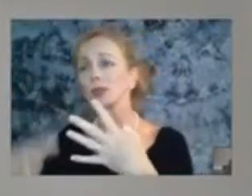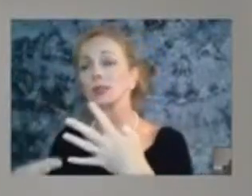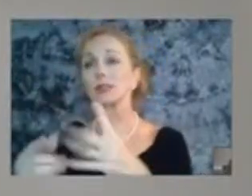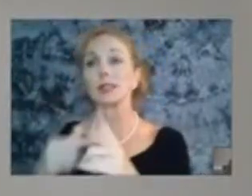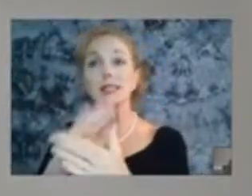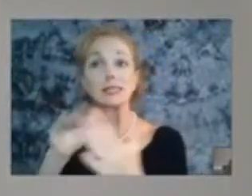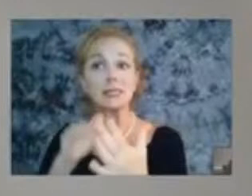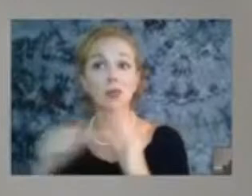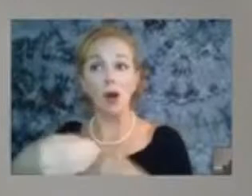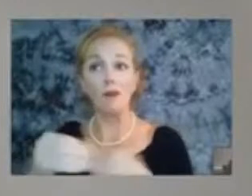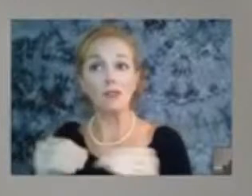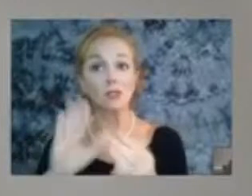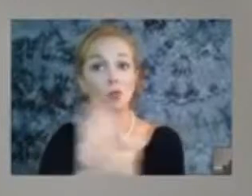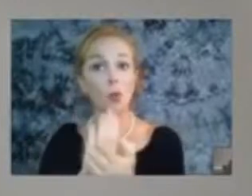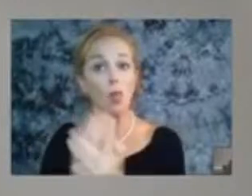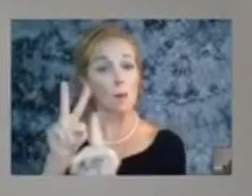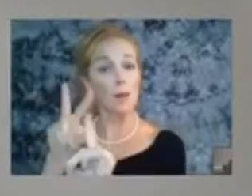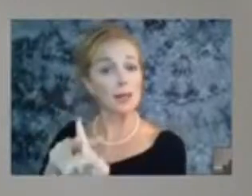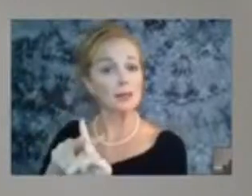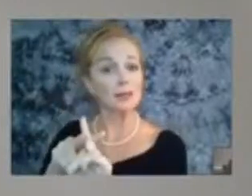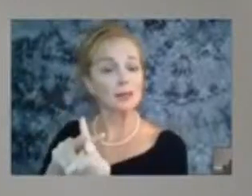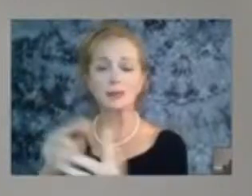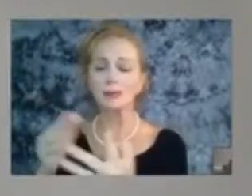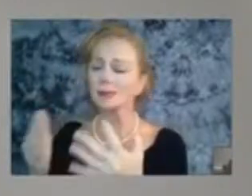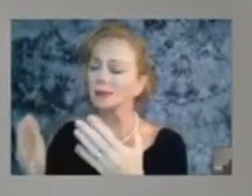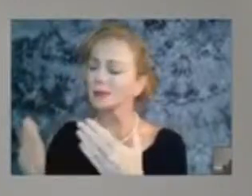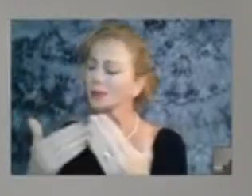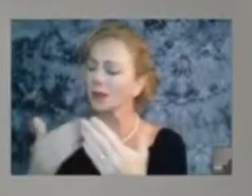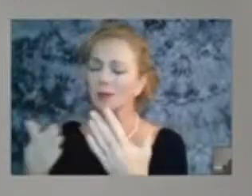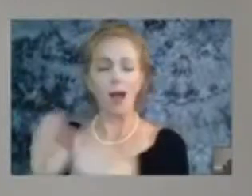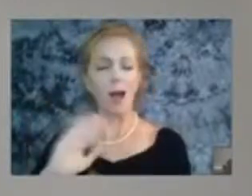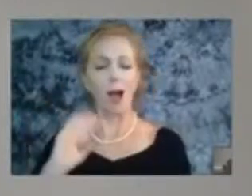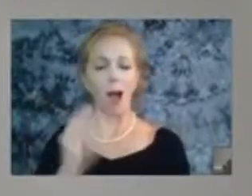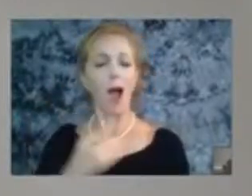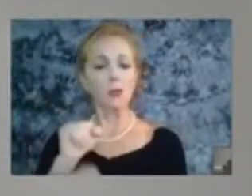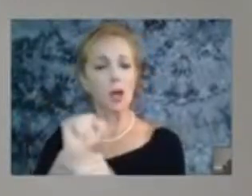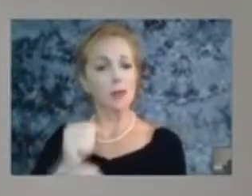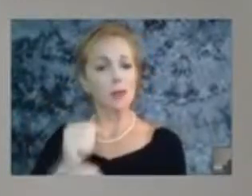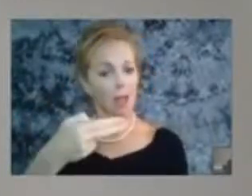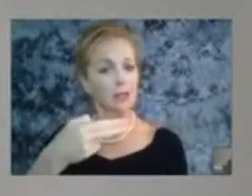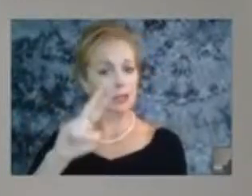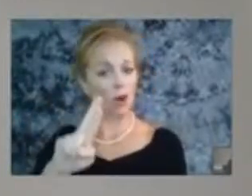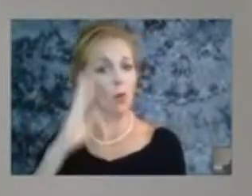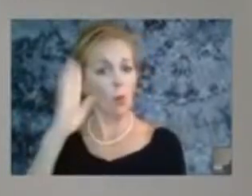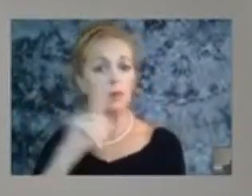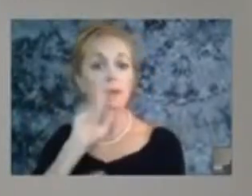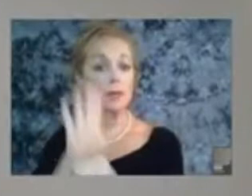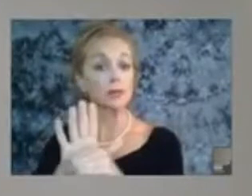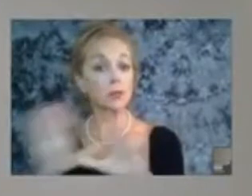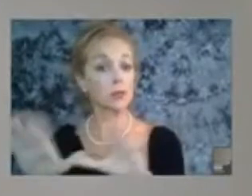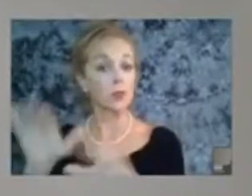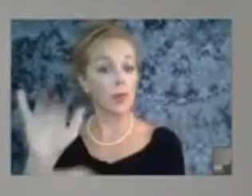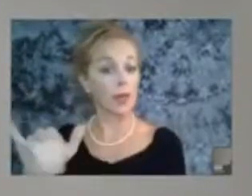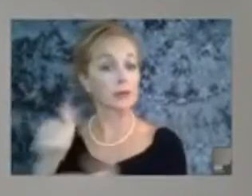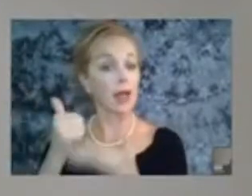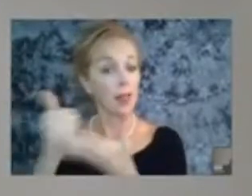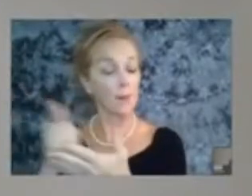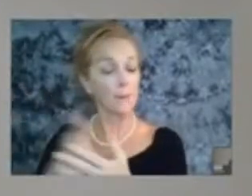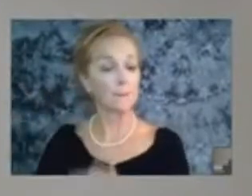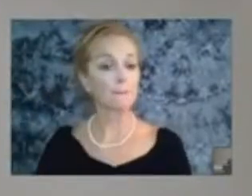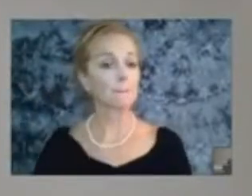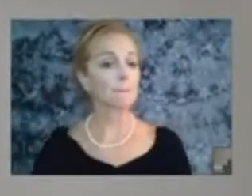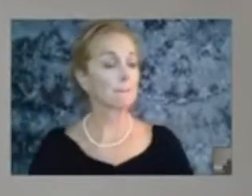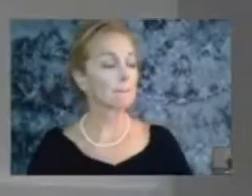school-based. That's just our job. We feel like we need to do that in HR, and we will commit to doing that. what sort of planning has been